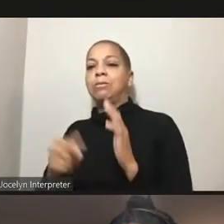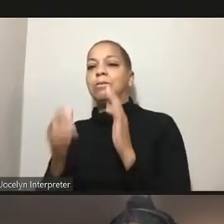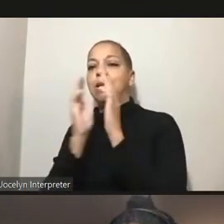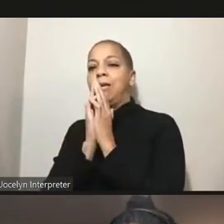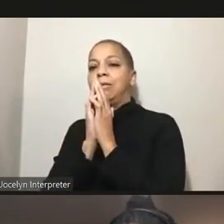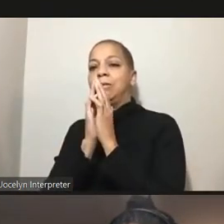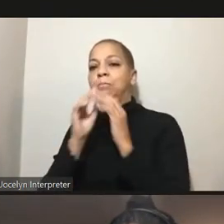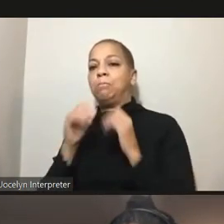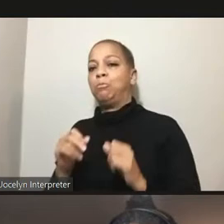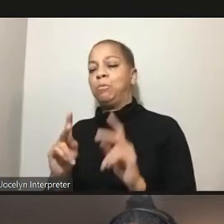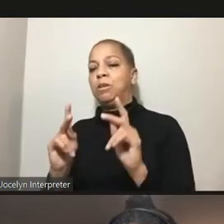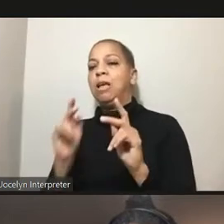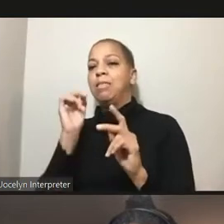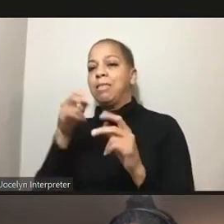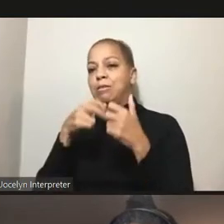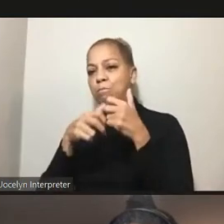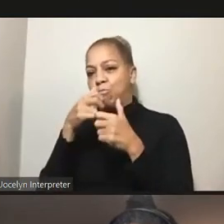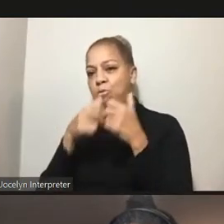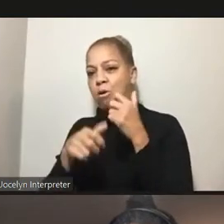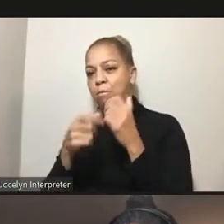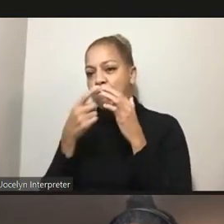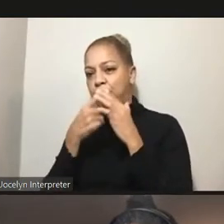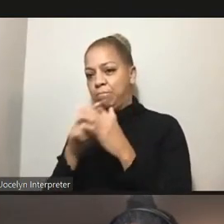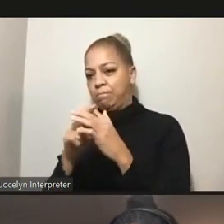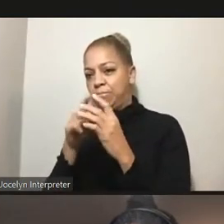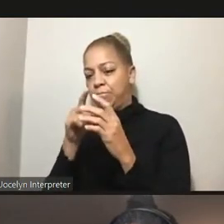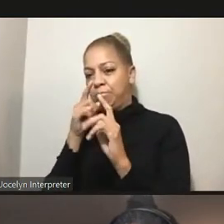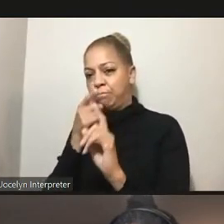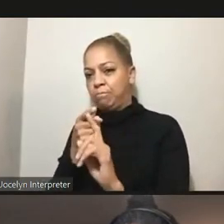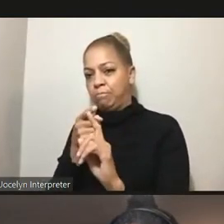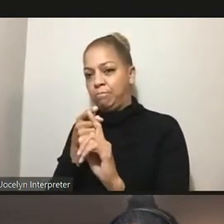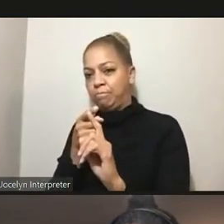And I think that's a problematic starting point.